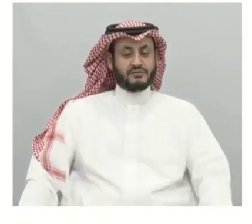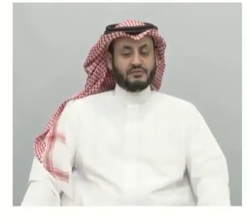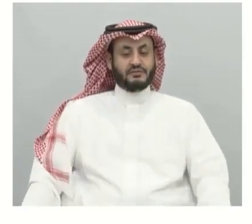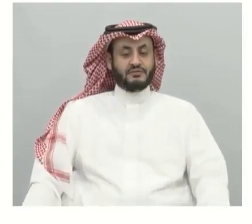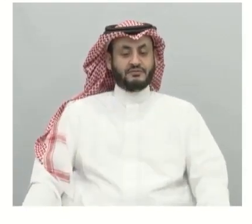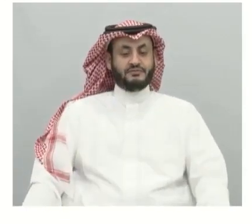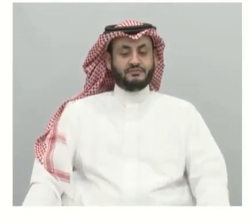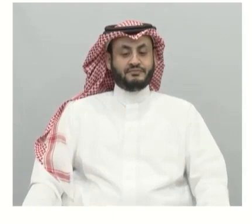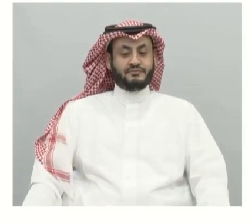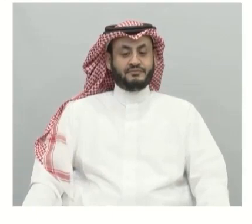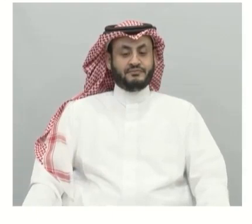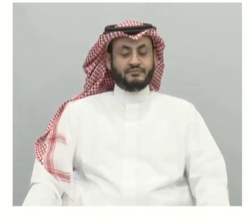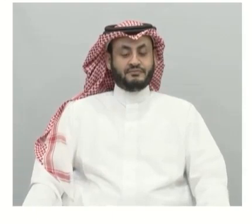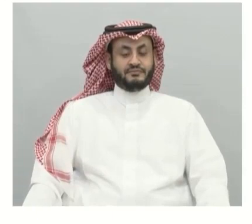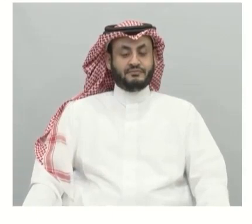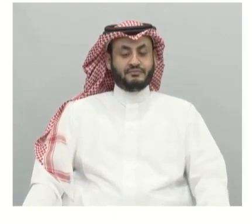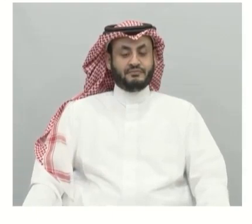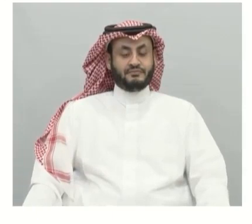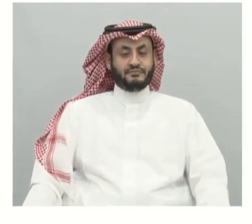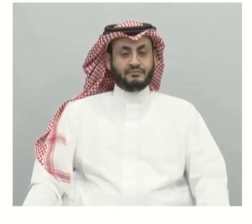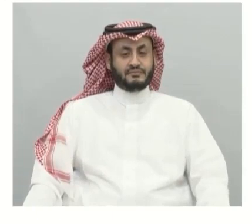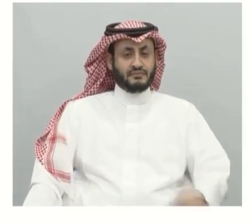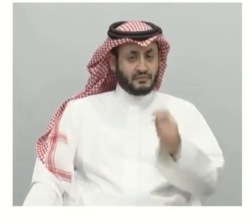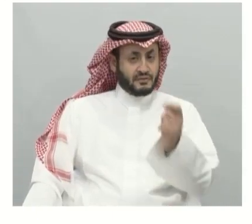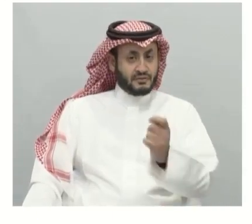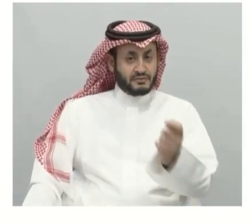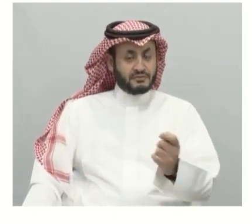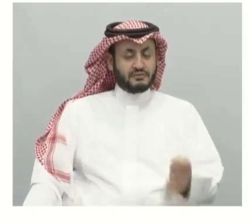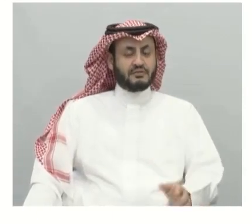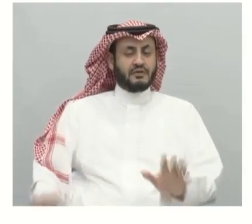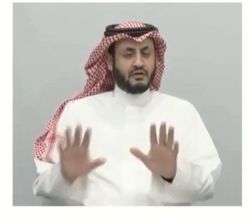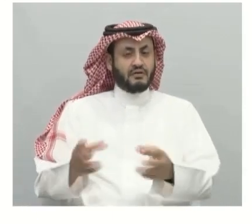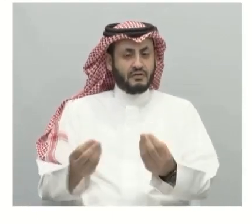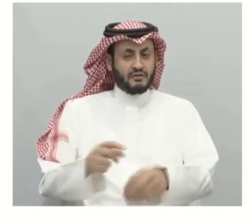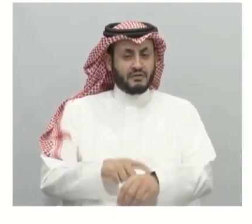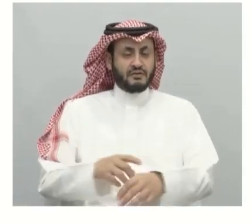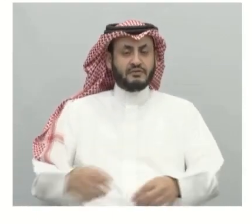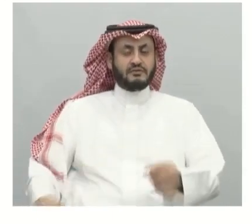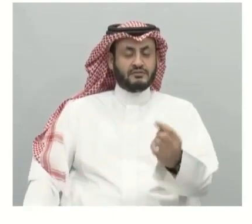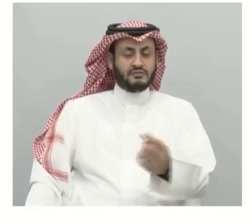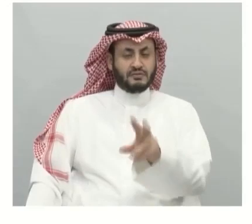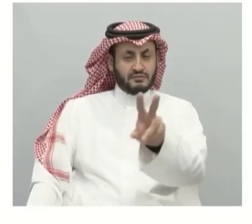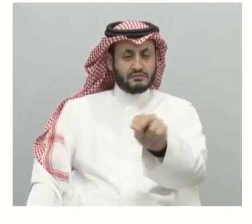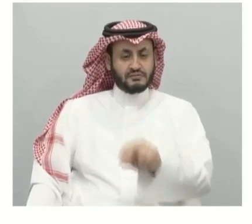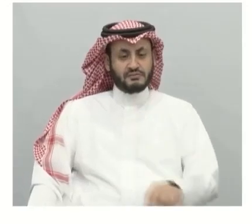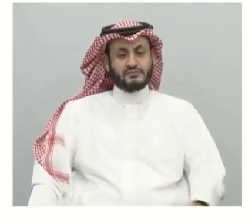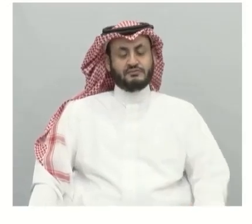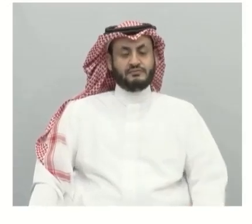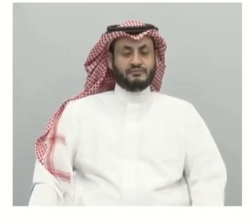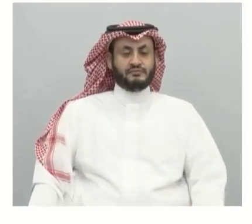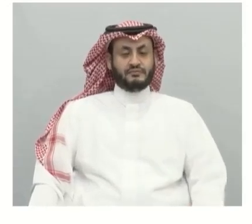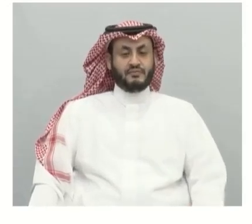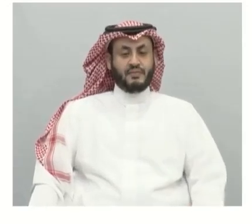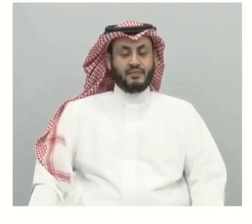of Egypt. Good job. Double check your answers. Take a moment. Make sure you got the correct spelling.